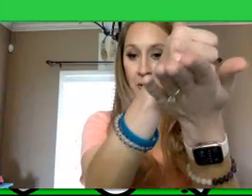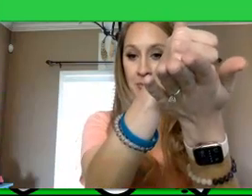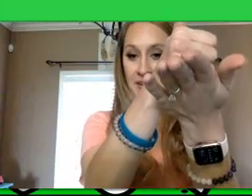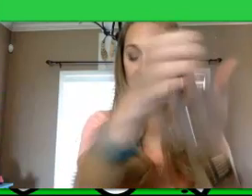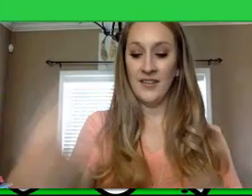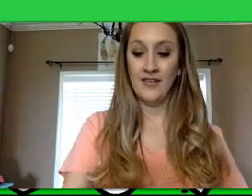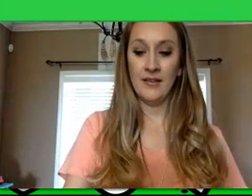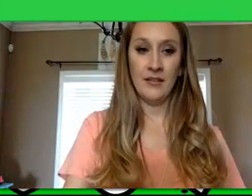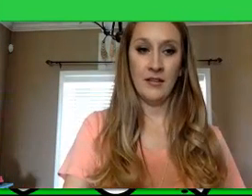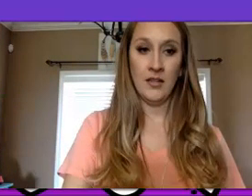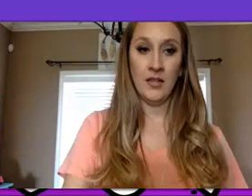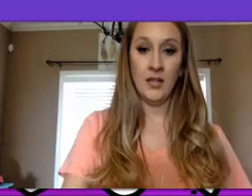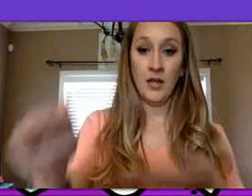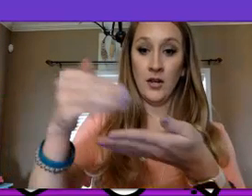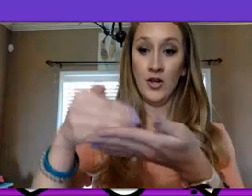help,